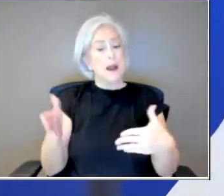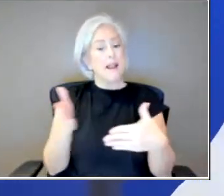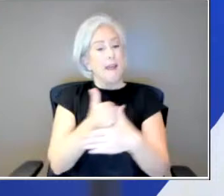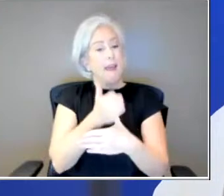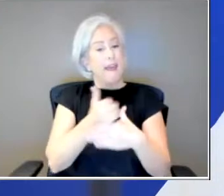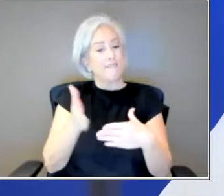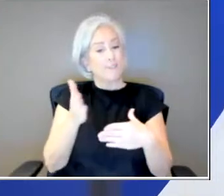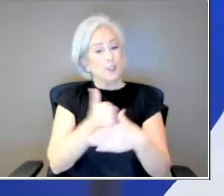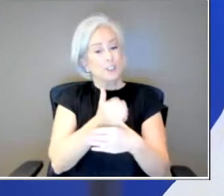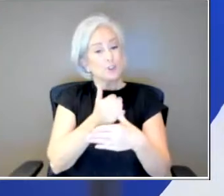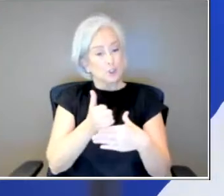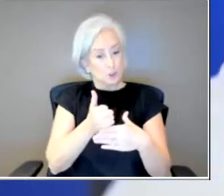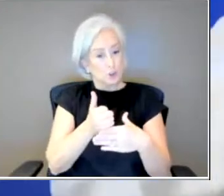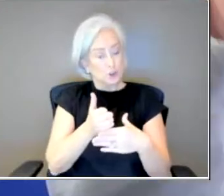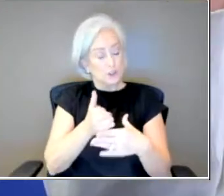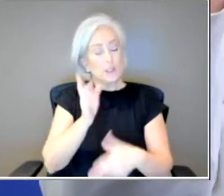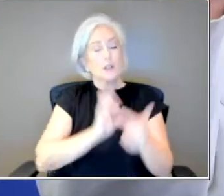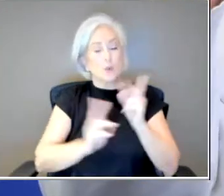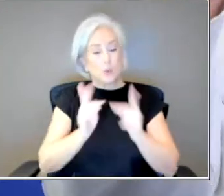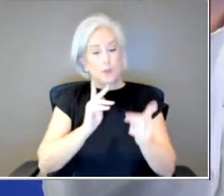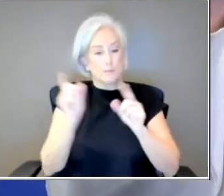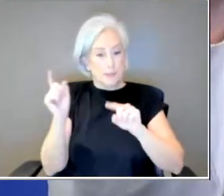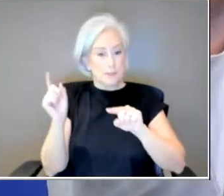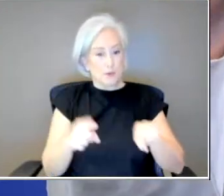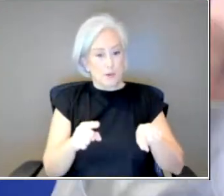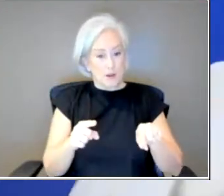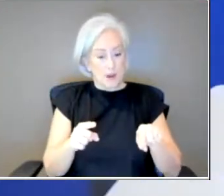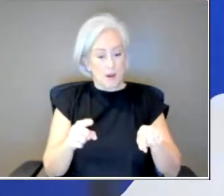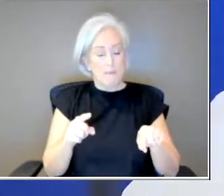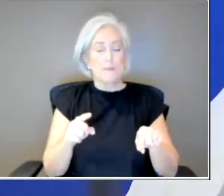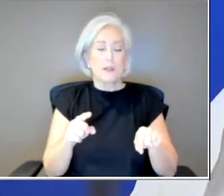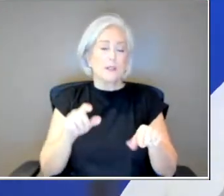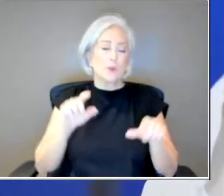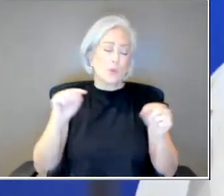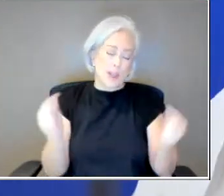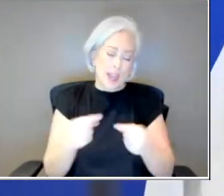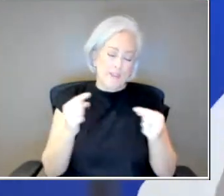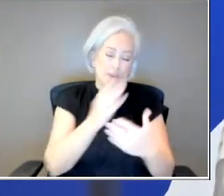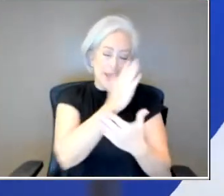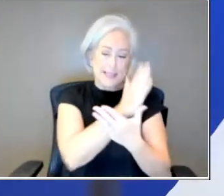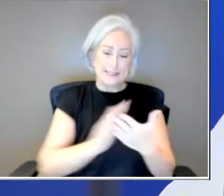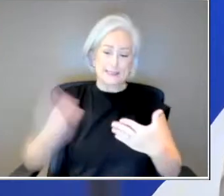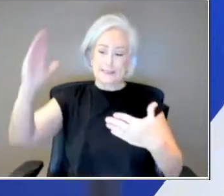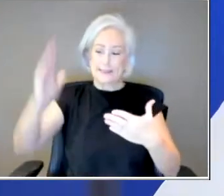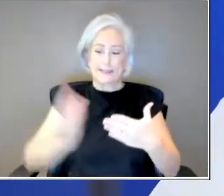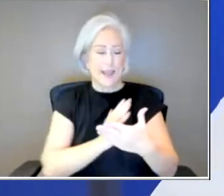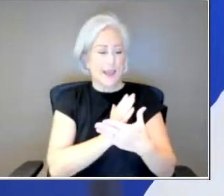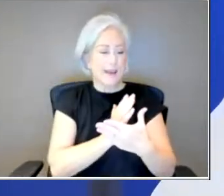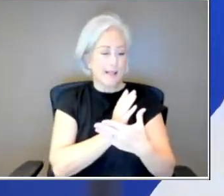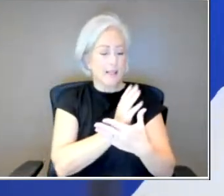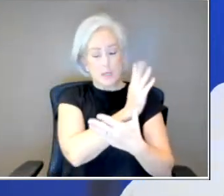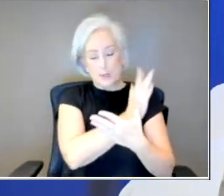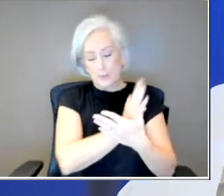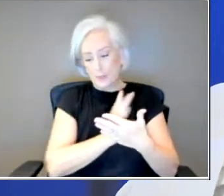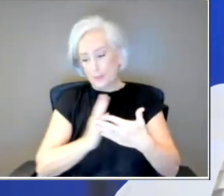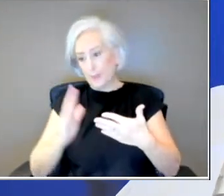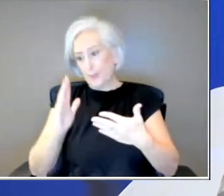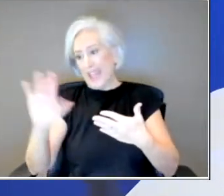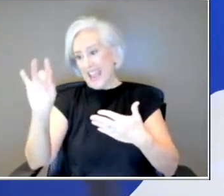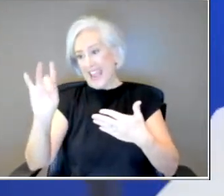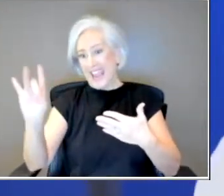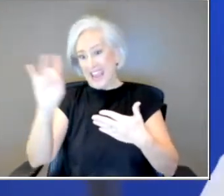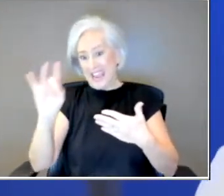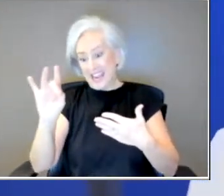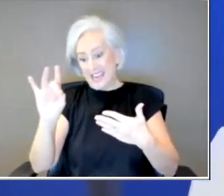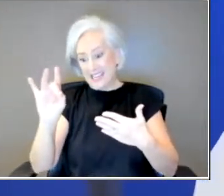average when they come in, they start with if you looked at a pain scale from 1 to 10, they are starting at about an 8 on a pain scale, and after our procedure they improve to about a